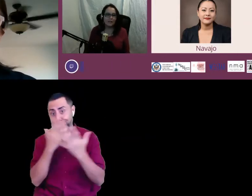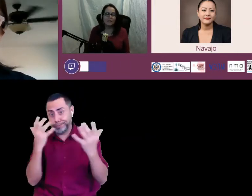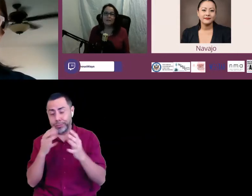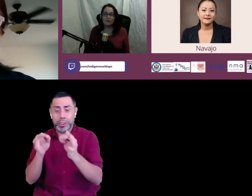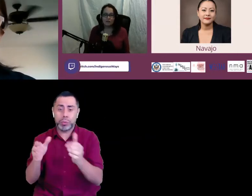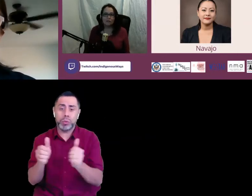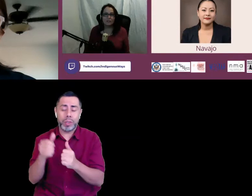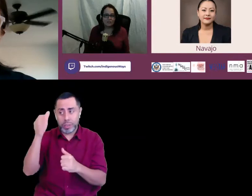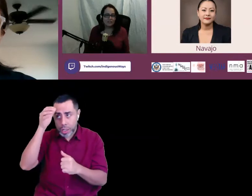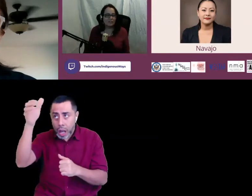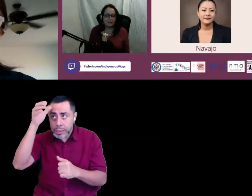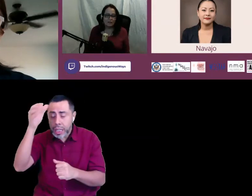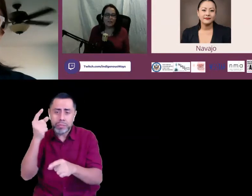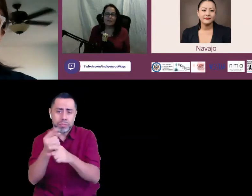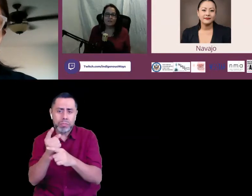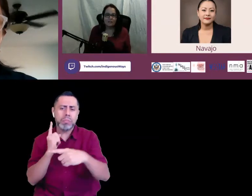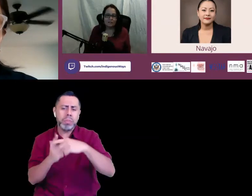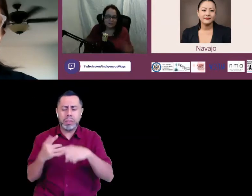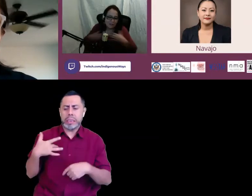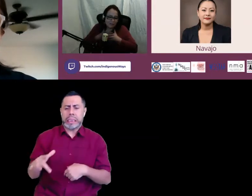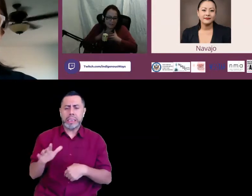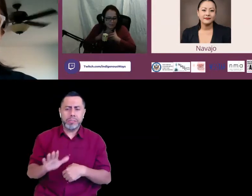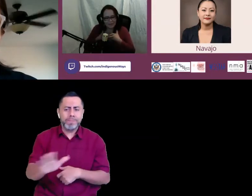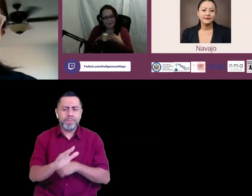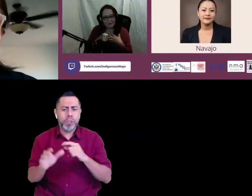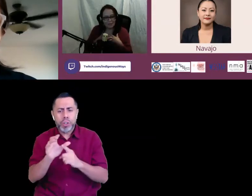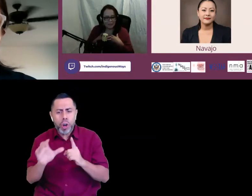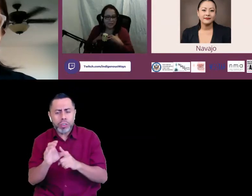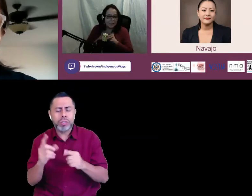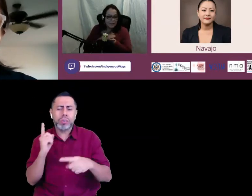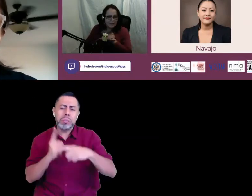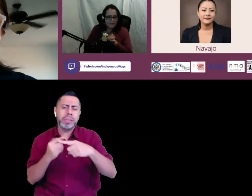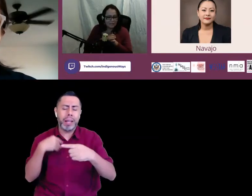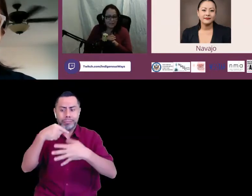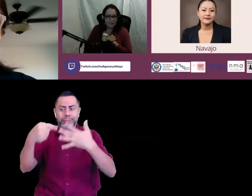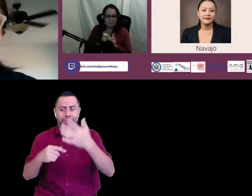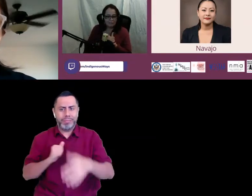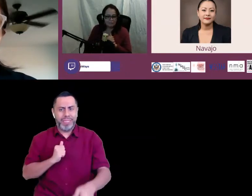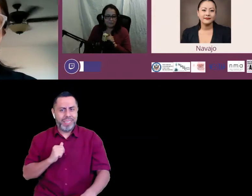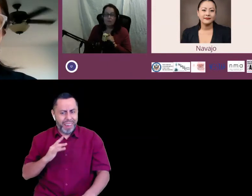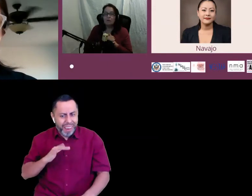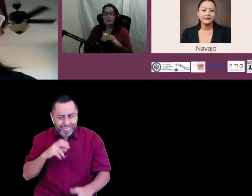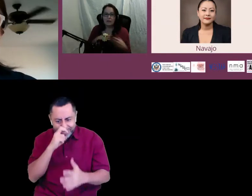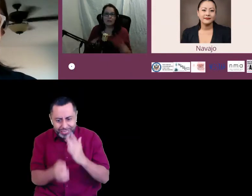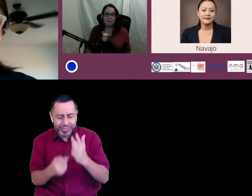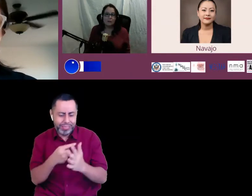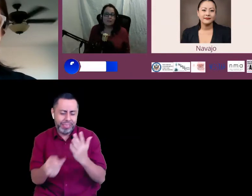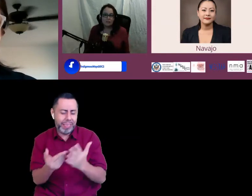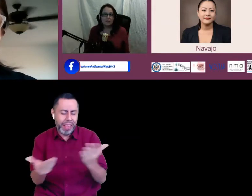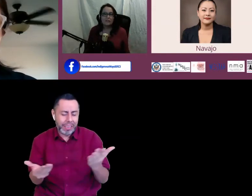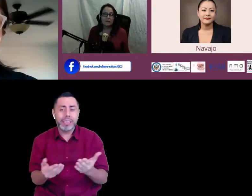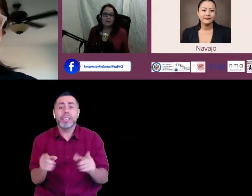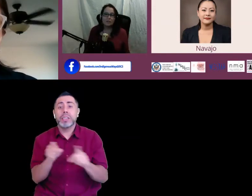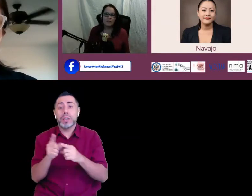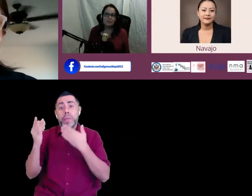and culturally sensitive and all that kind of fun stuff that is really exciting for me. And we want to thank our sponsors.